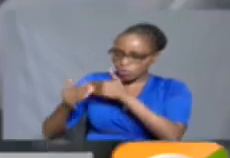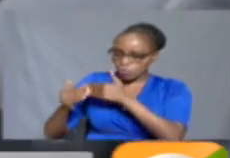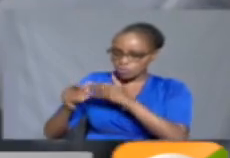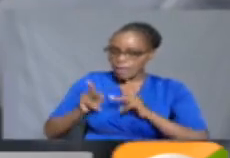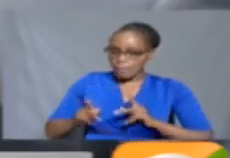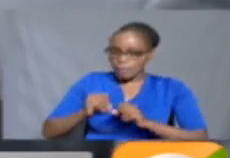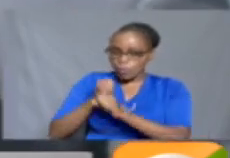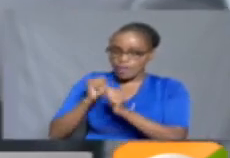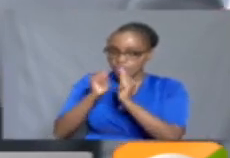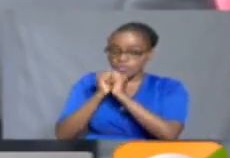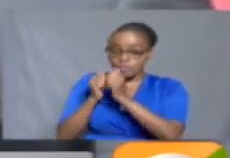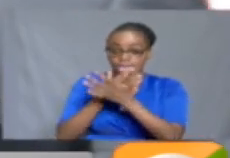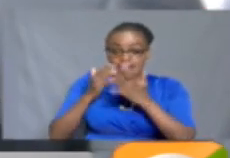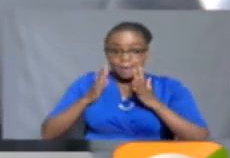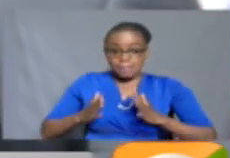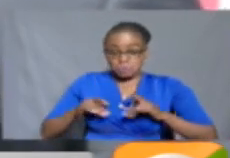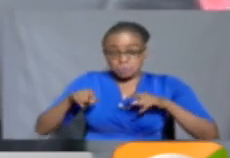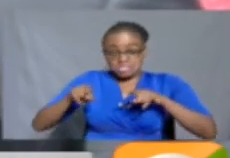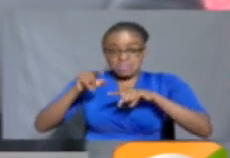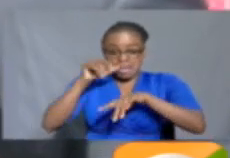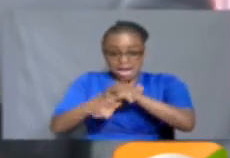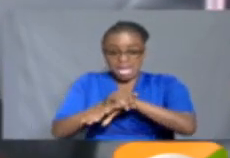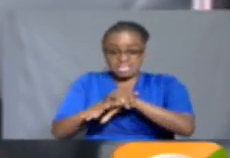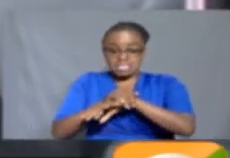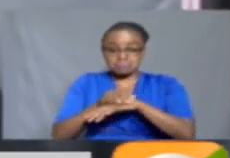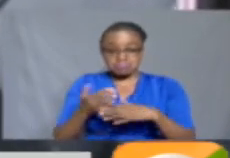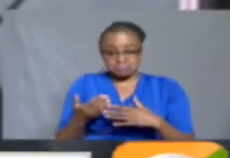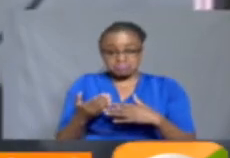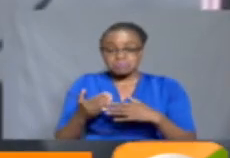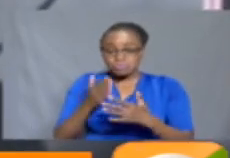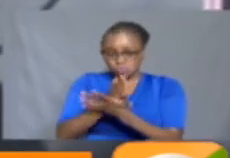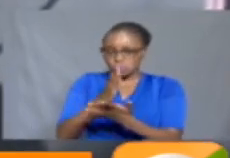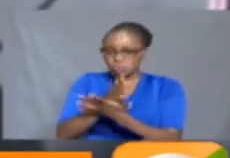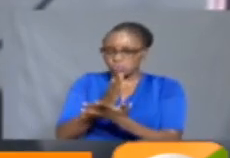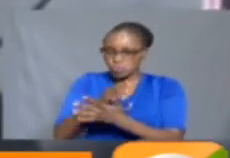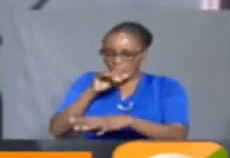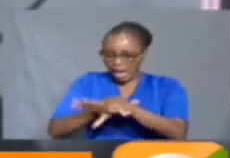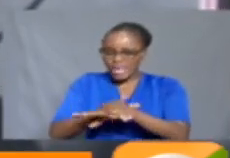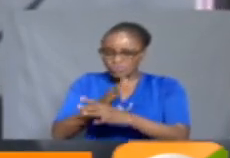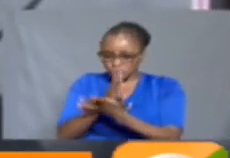possessions. And anybody found culpable, of course,